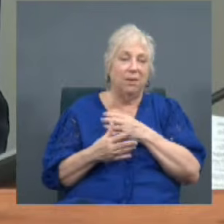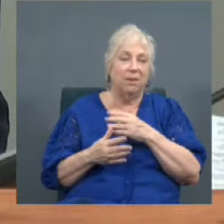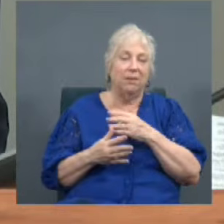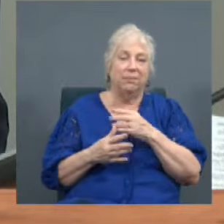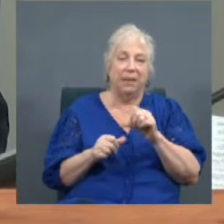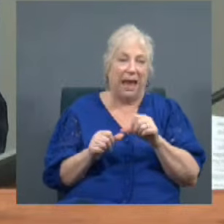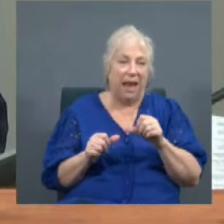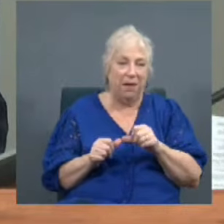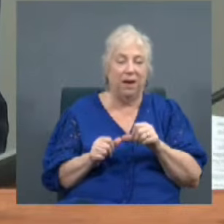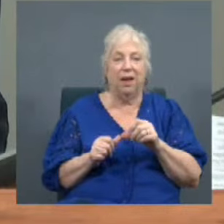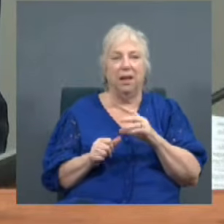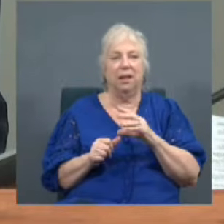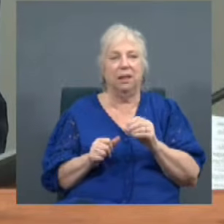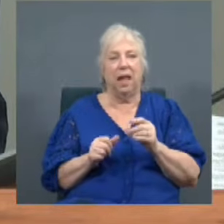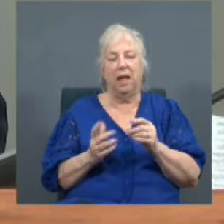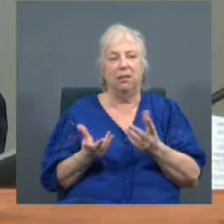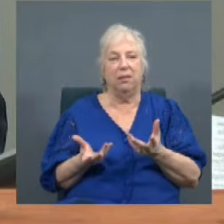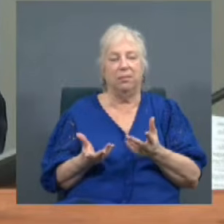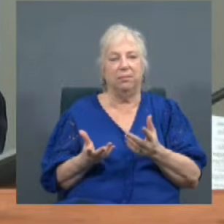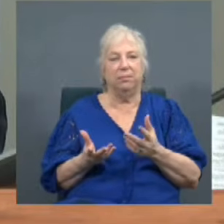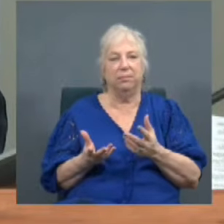to demonstrate